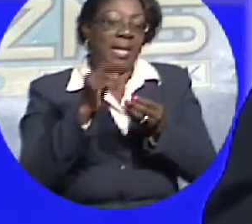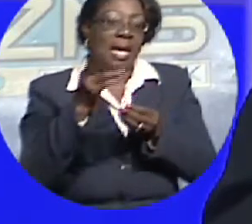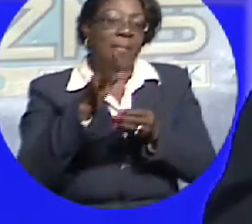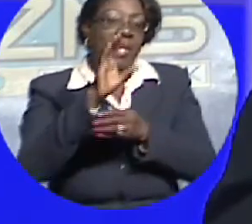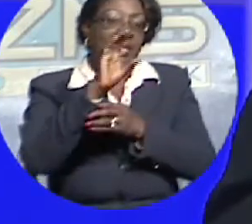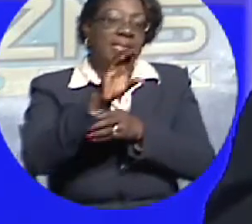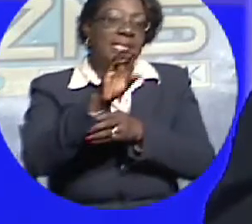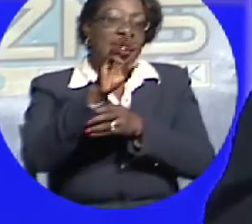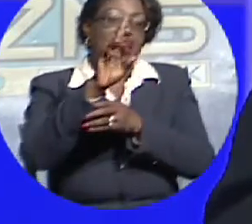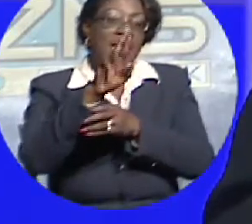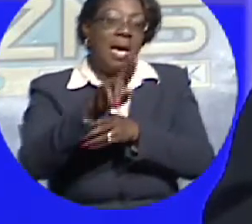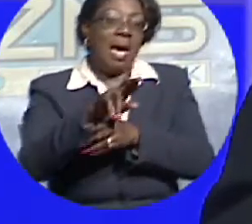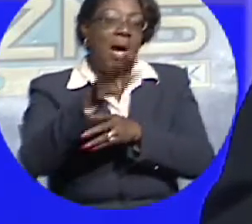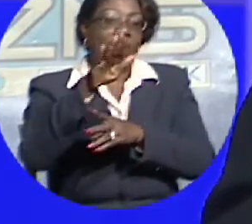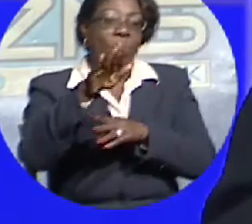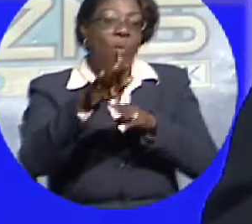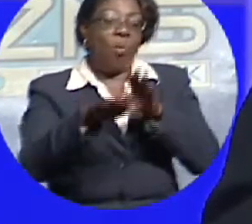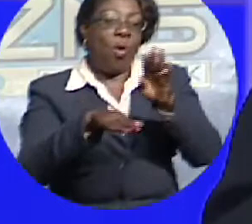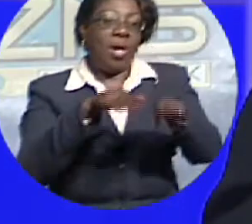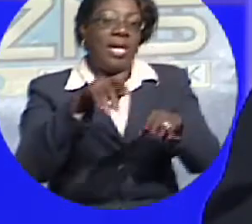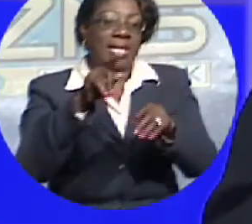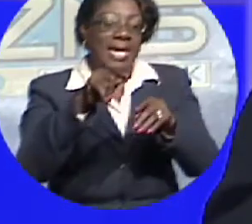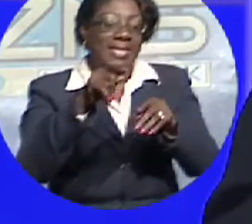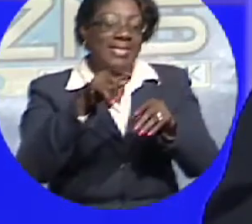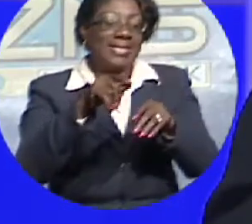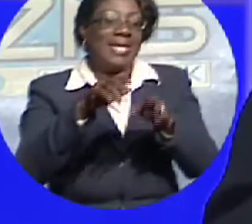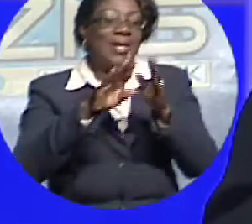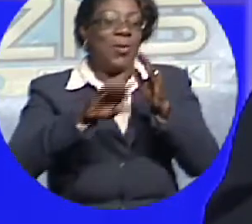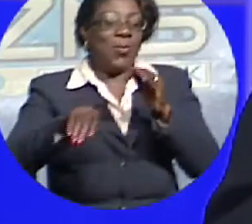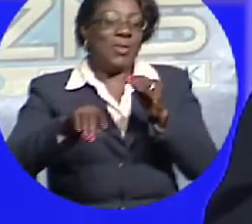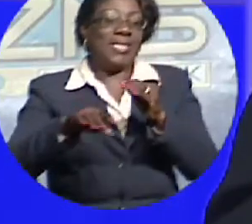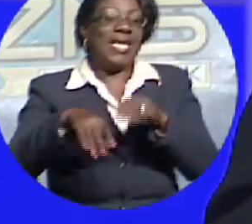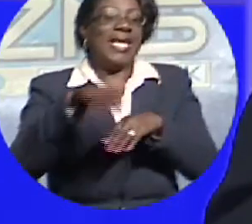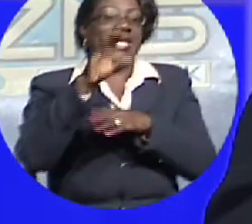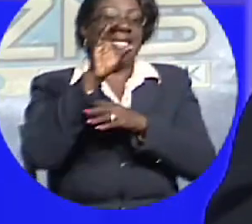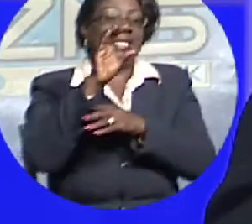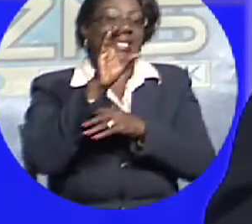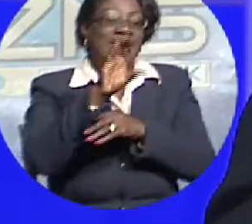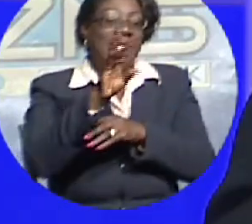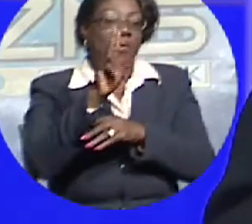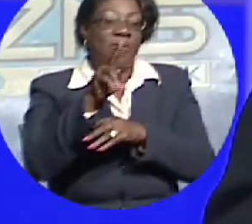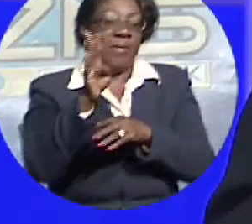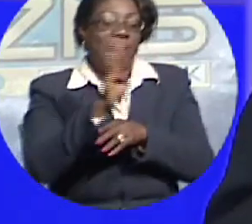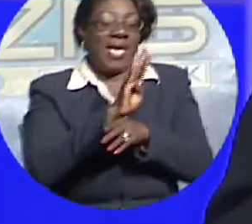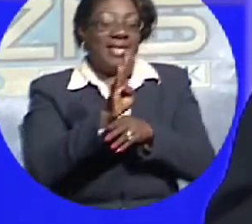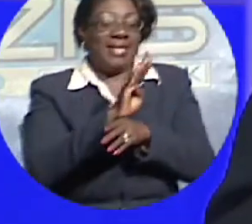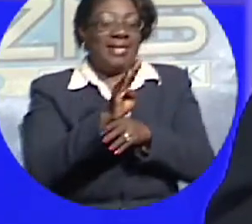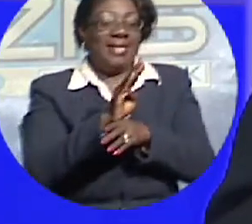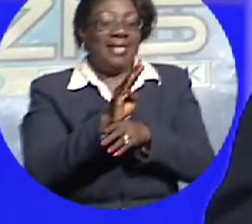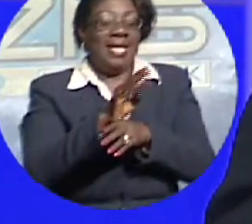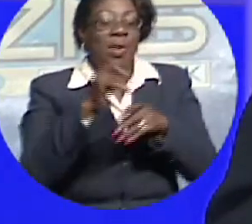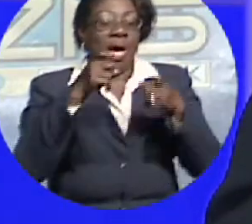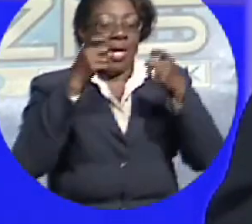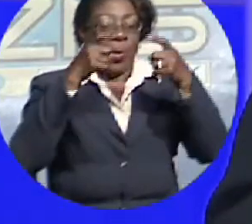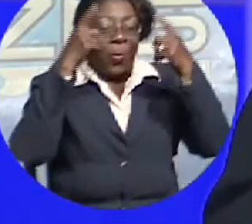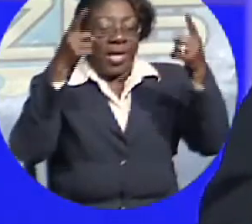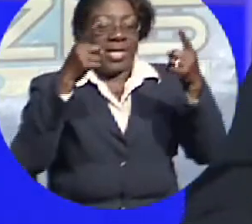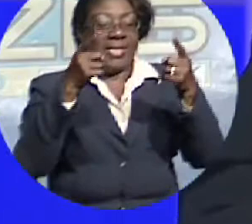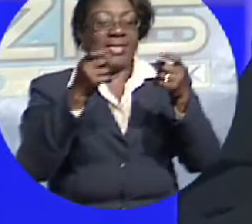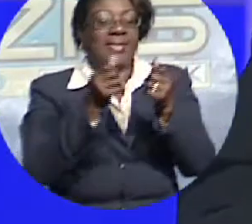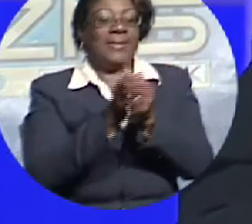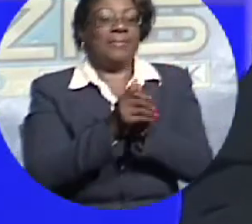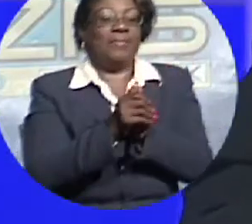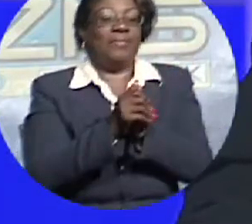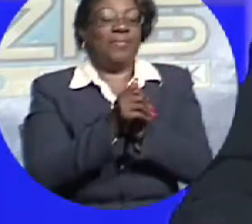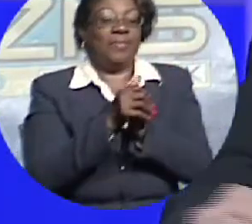Walker Knights have been dethroned. The C.V. Bethel Stingrays won with 631.5 points. The Knights were a ways back in second